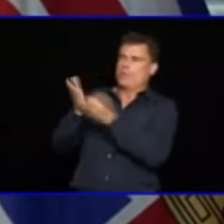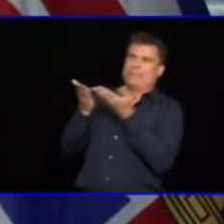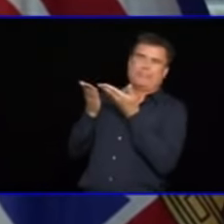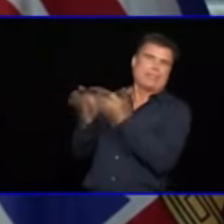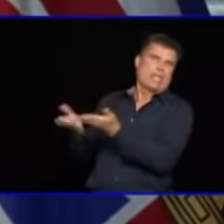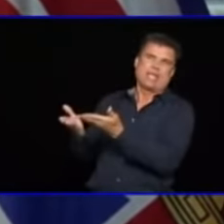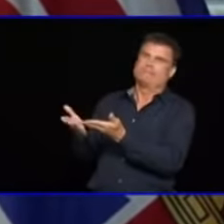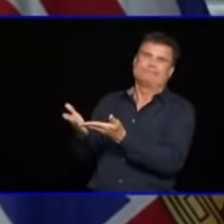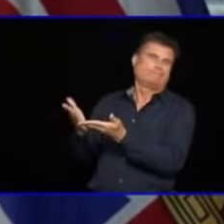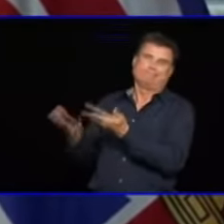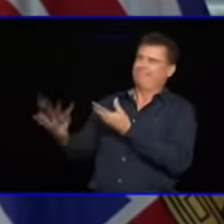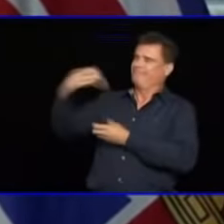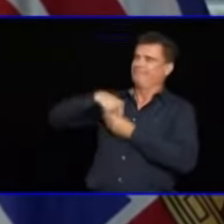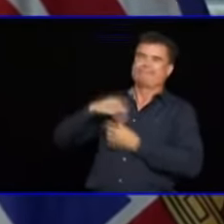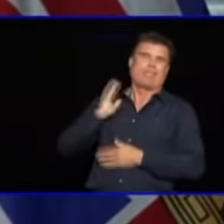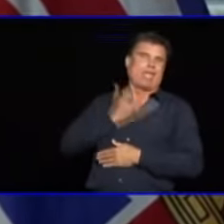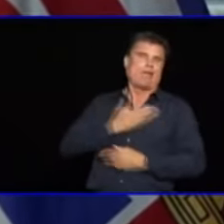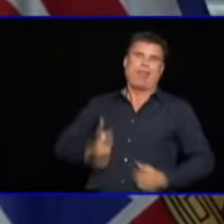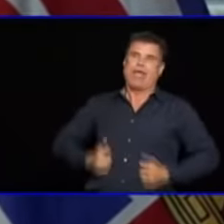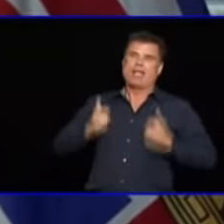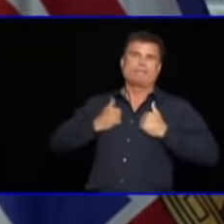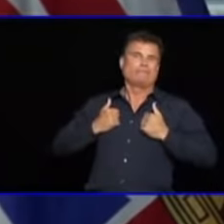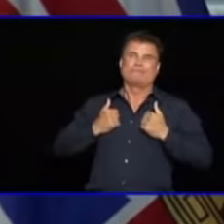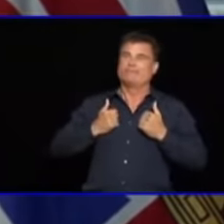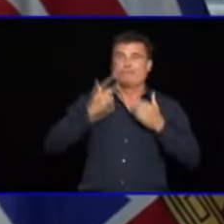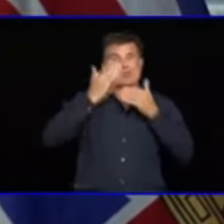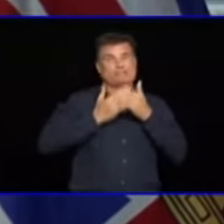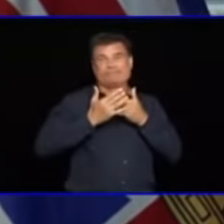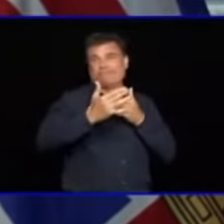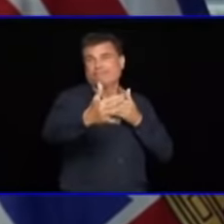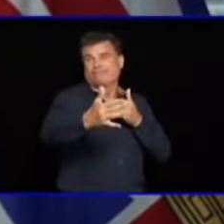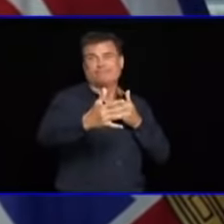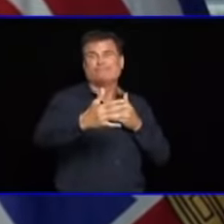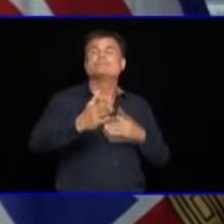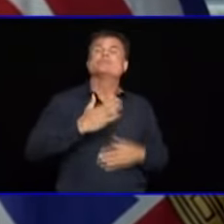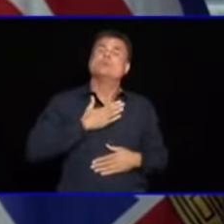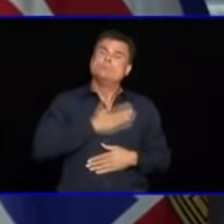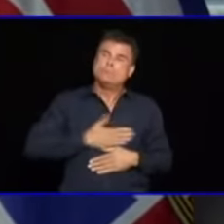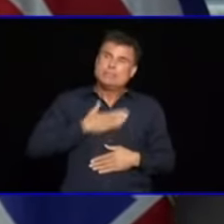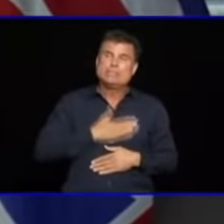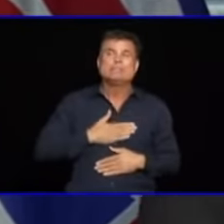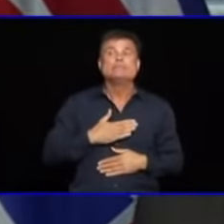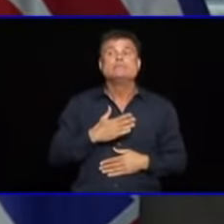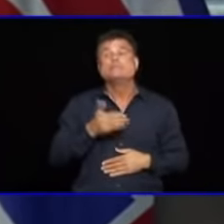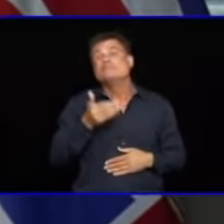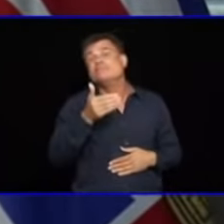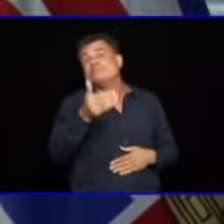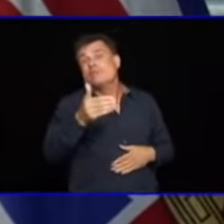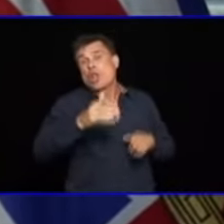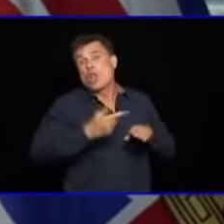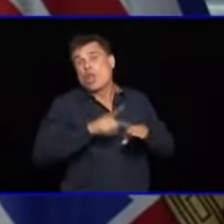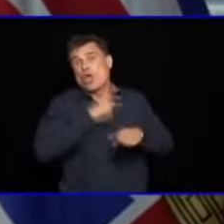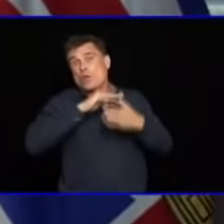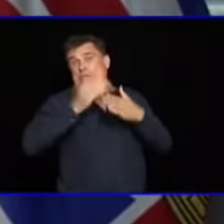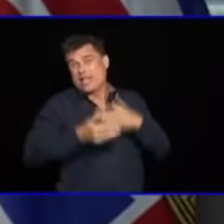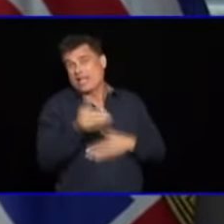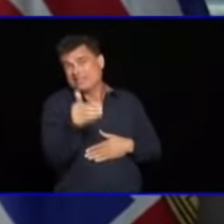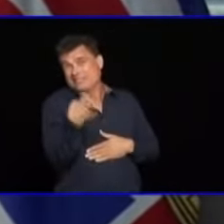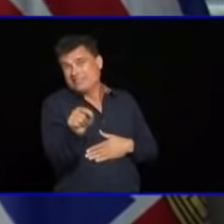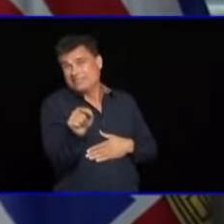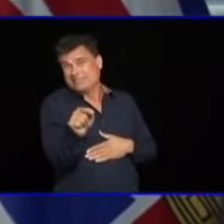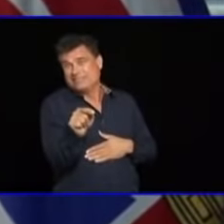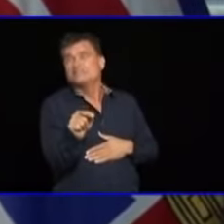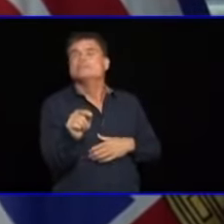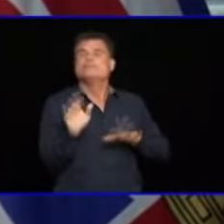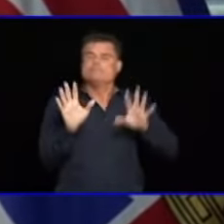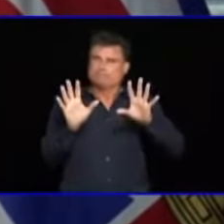and do well together in and advance in. And so with respect to this long weekend, our task surely is, with all